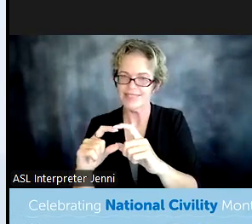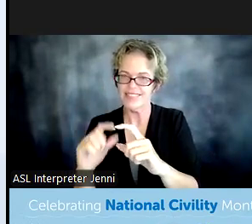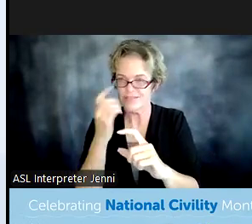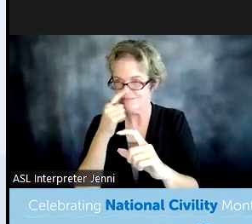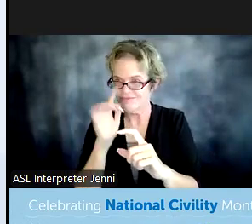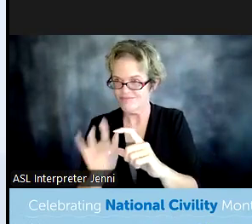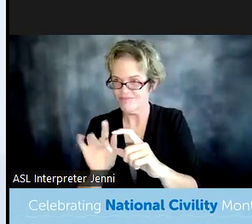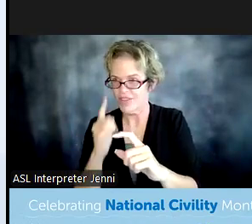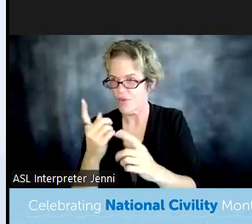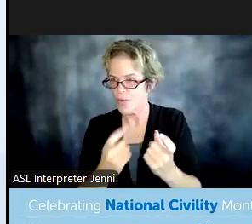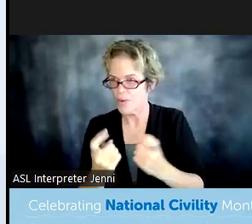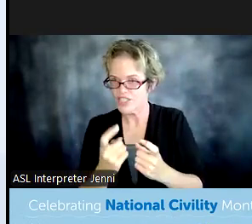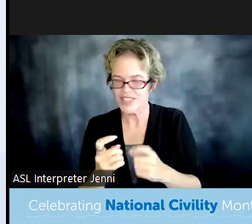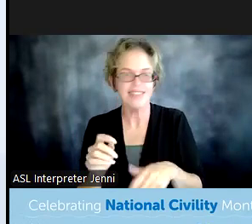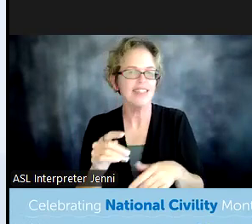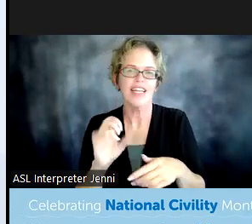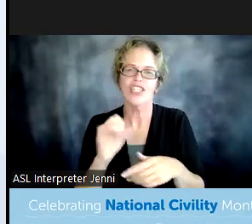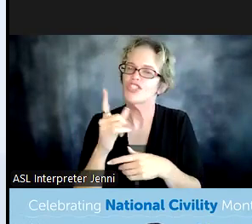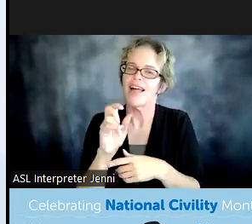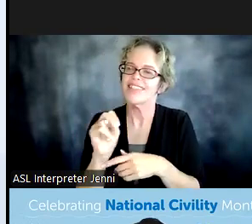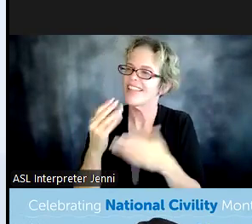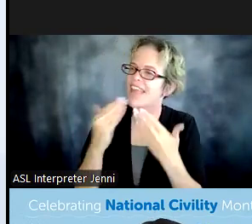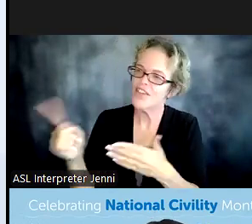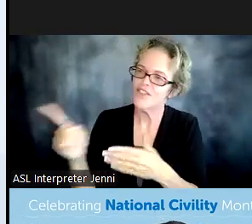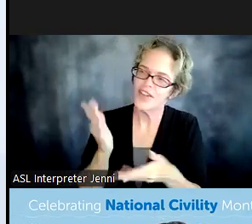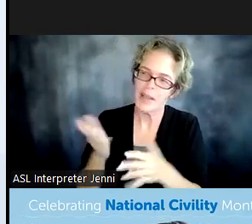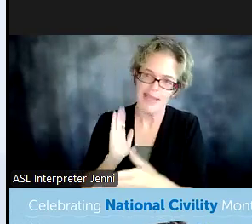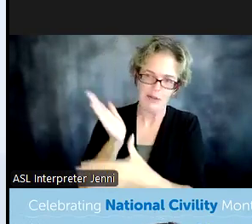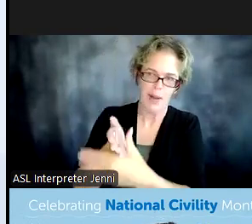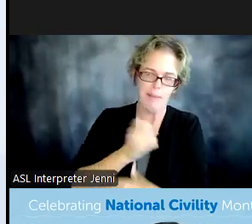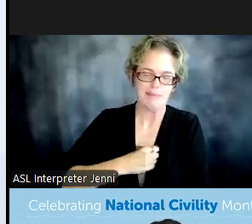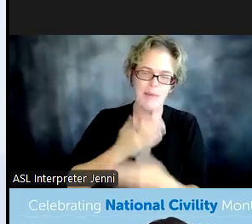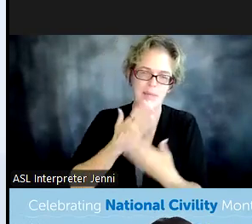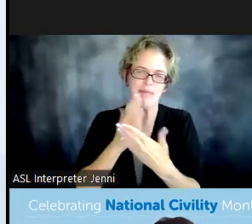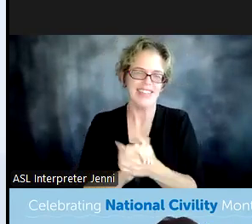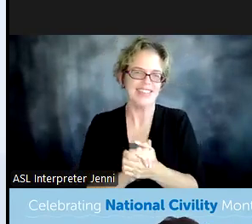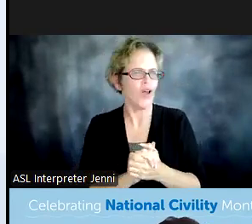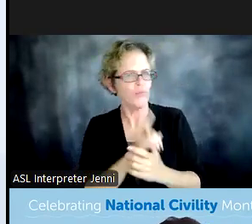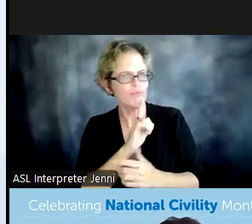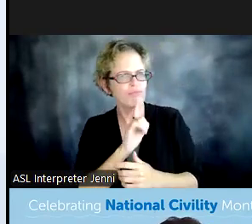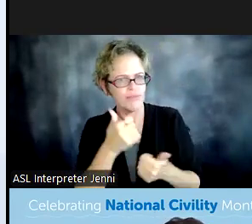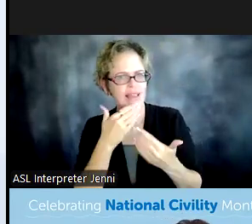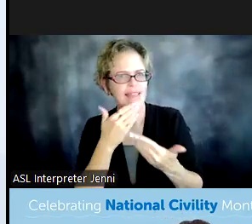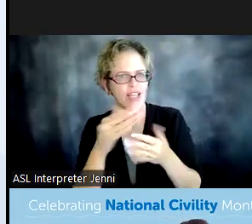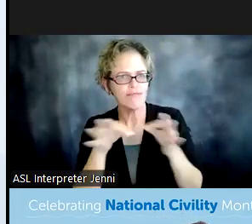use that. And Sheldon, thank you for letting me interrupt you. I appreciate that. Yeah, no worries. Thank you for going over that,